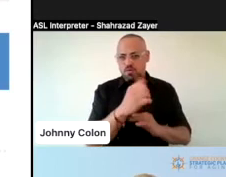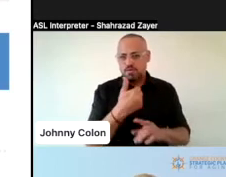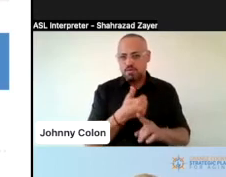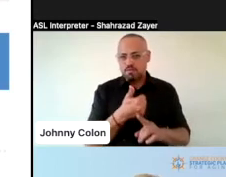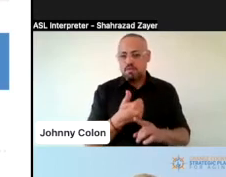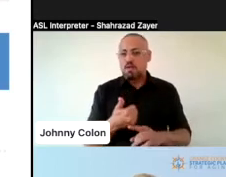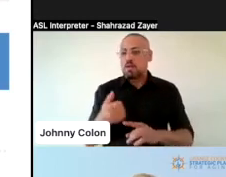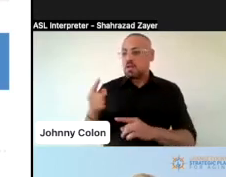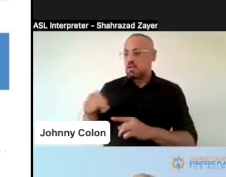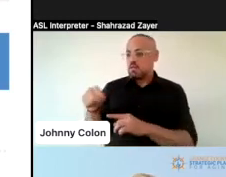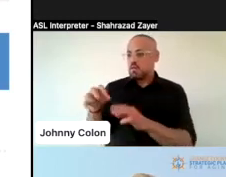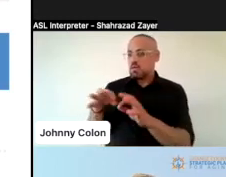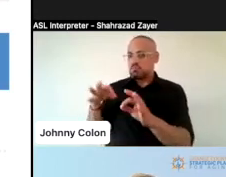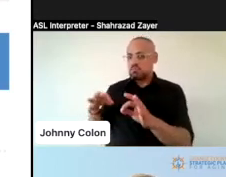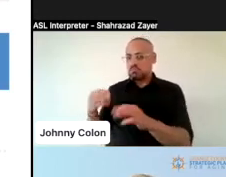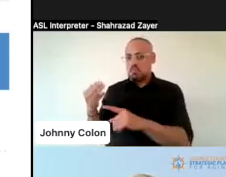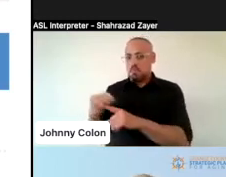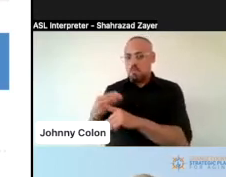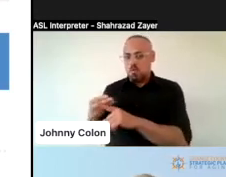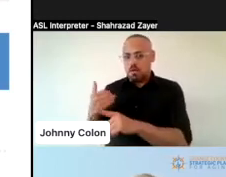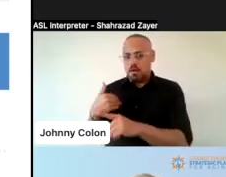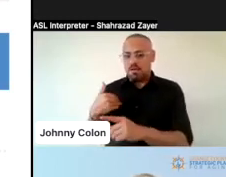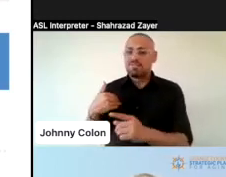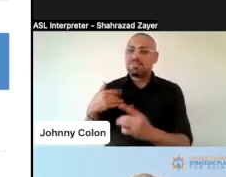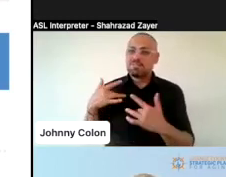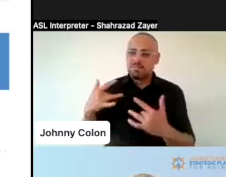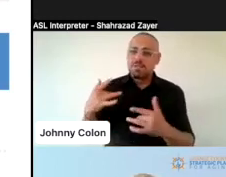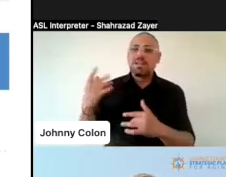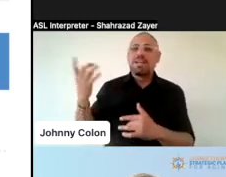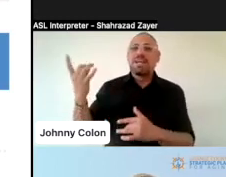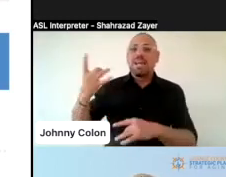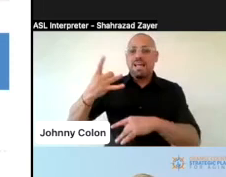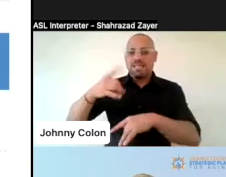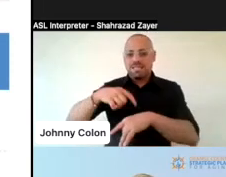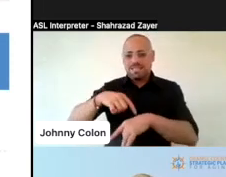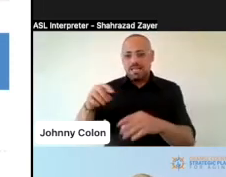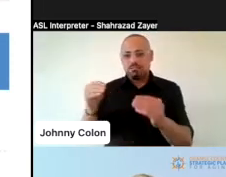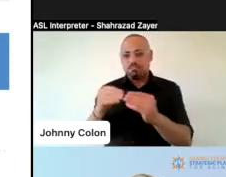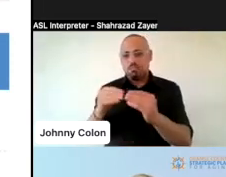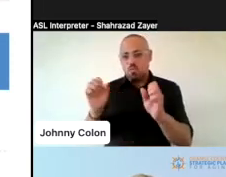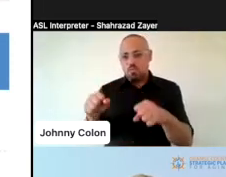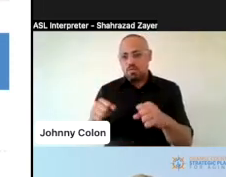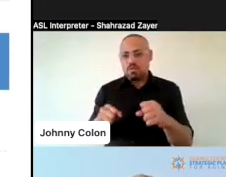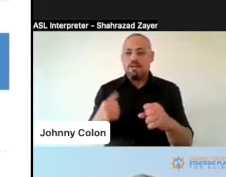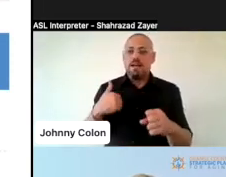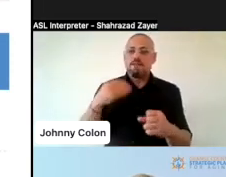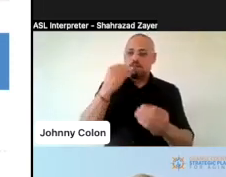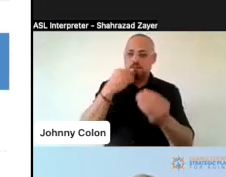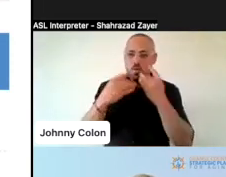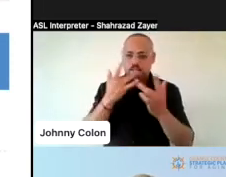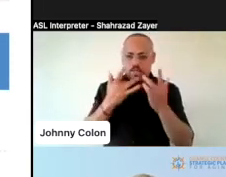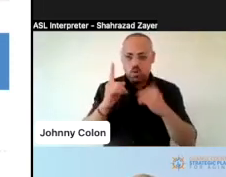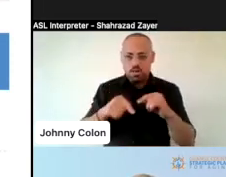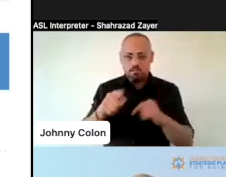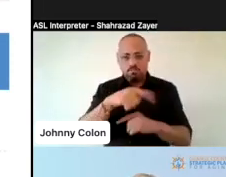fall behind in their mortgage are nearly 8 times more likely to develop food insecurity than those who